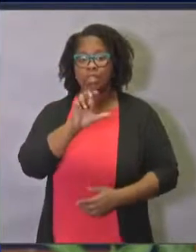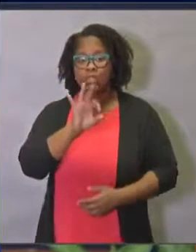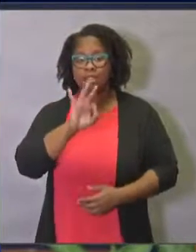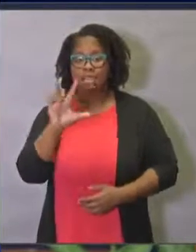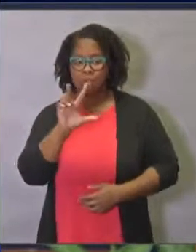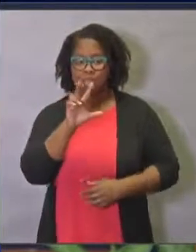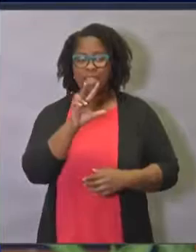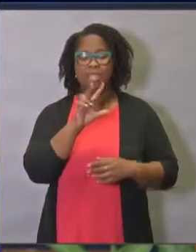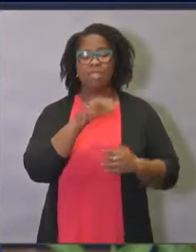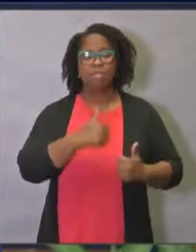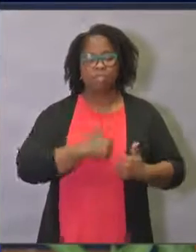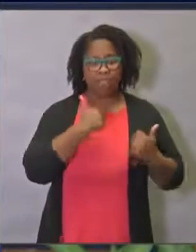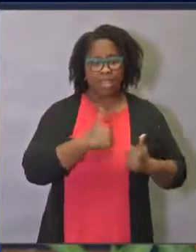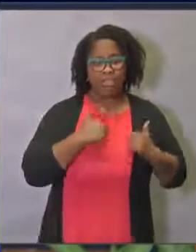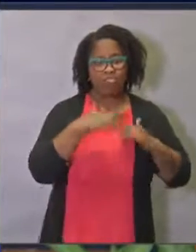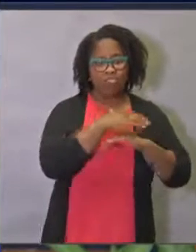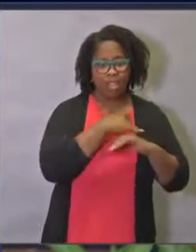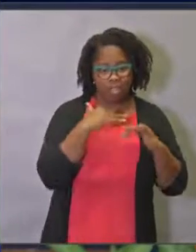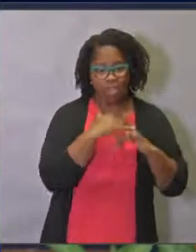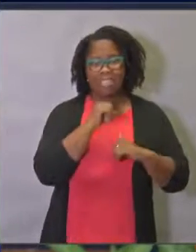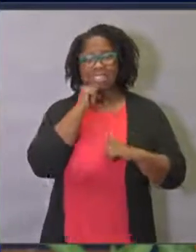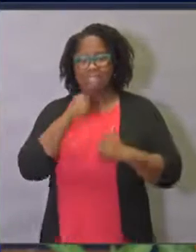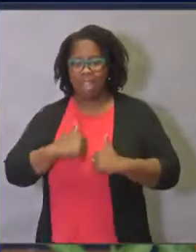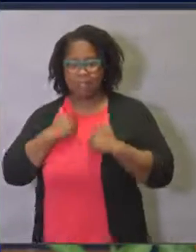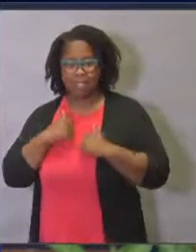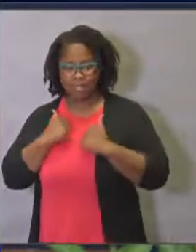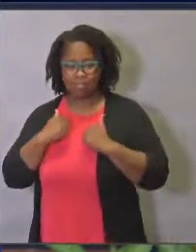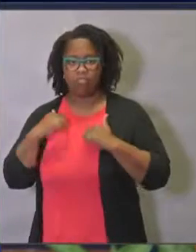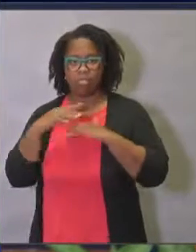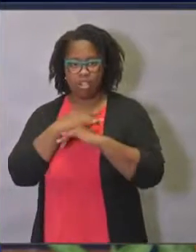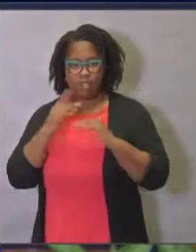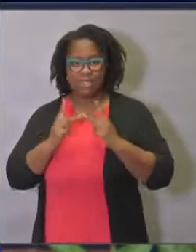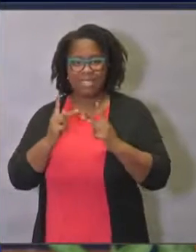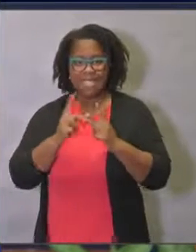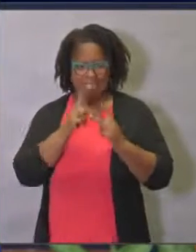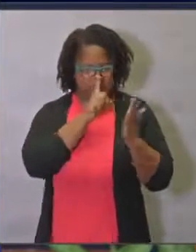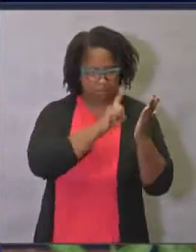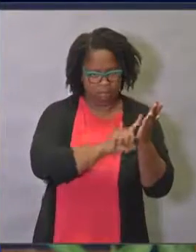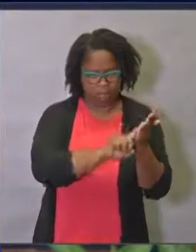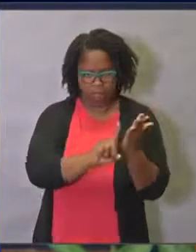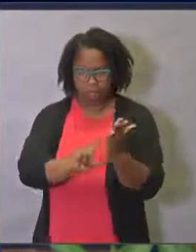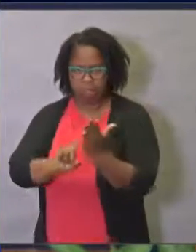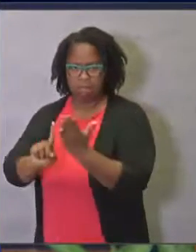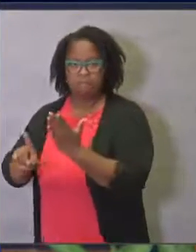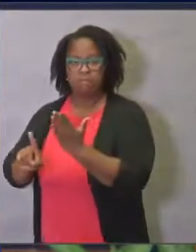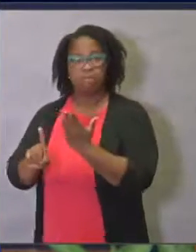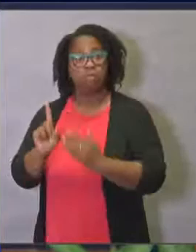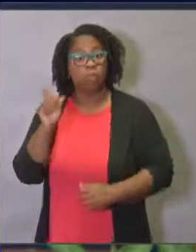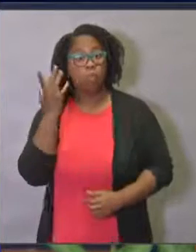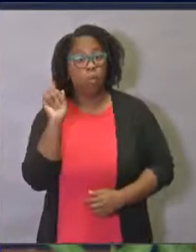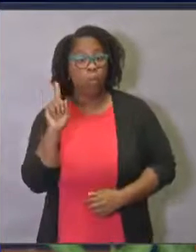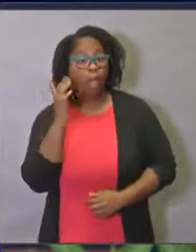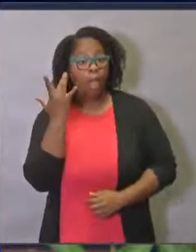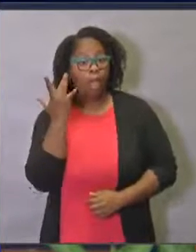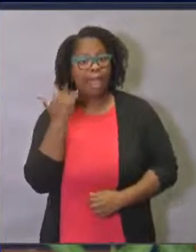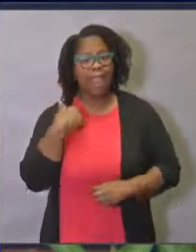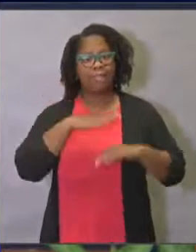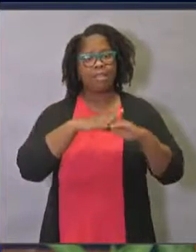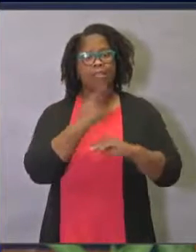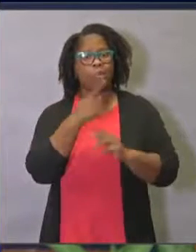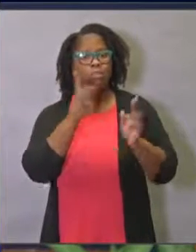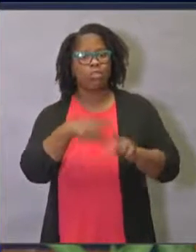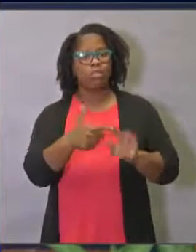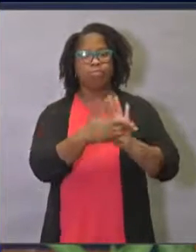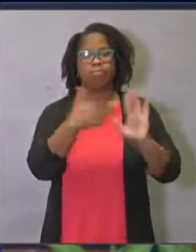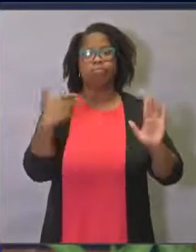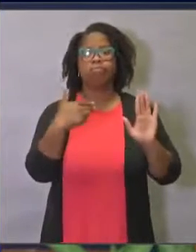3,393 residential congregate settings and non-residential settings with at least one confirmed case of COVID-19.